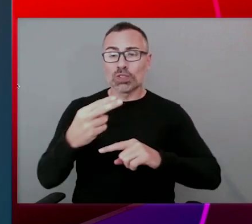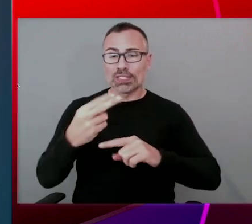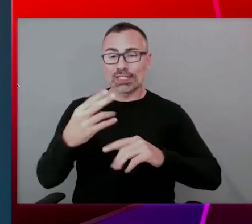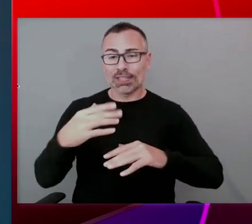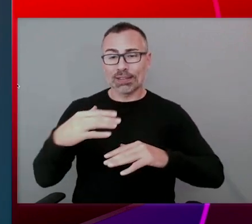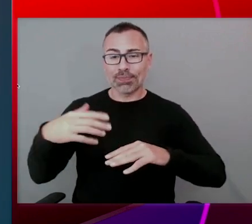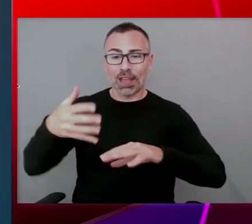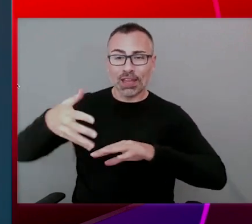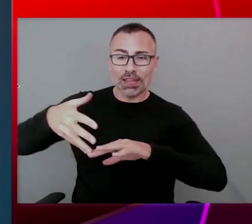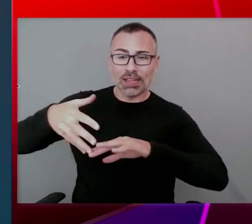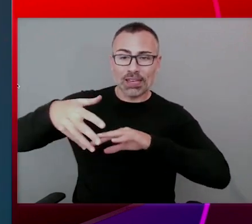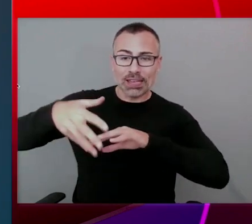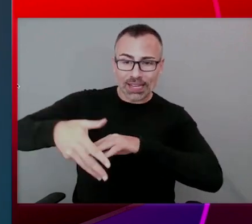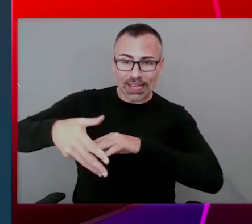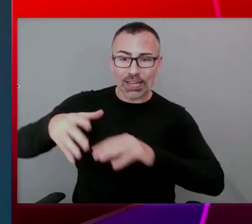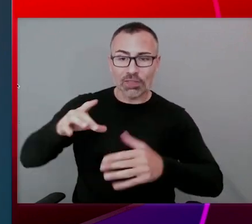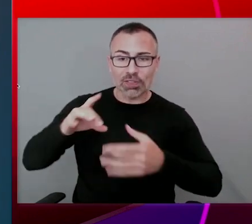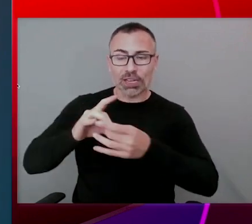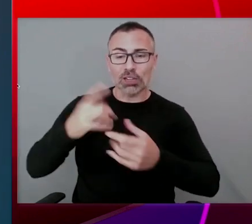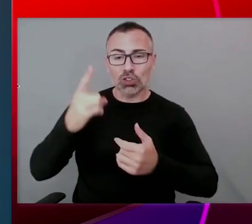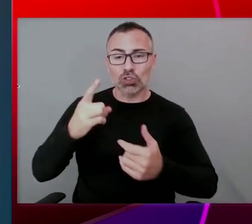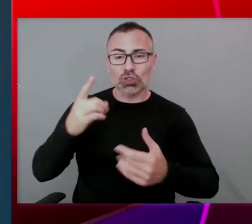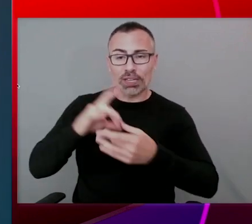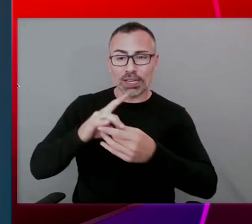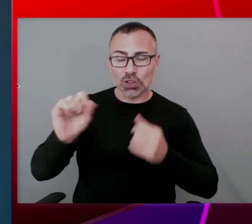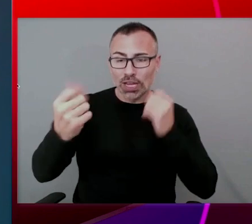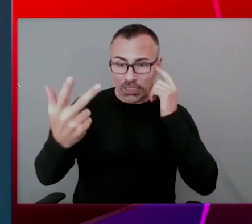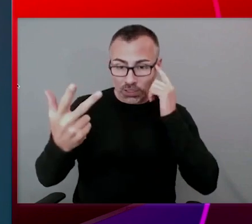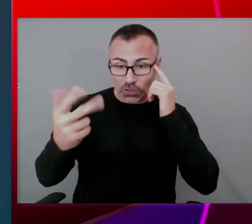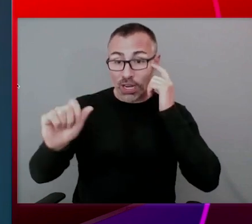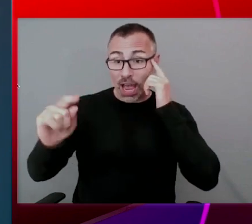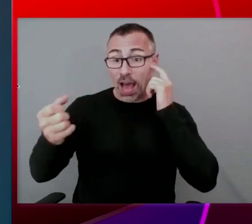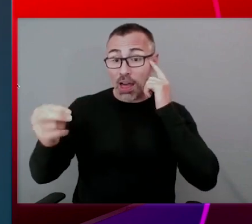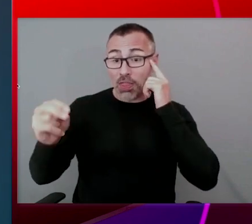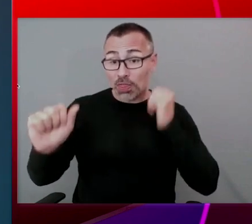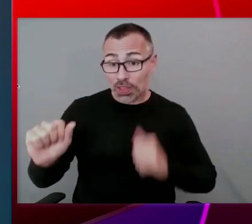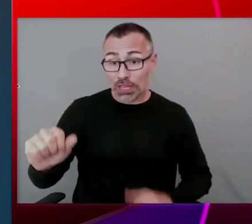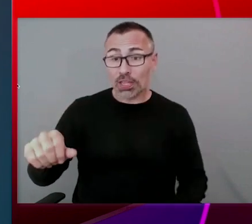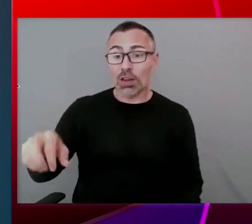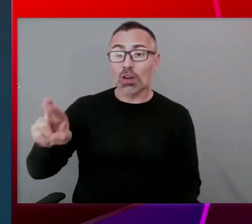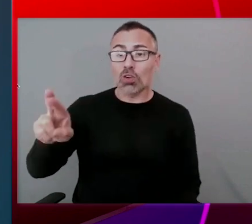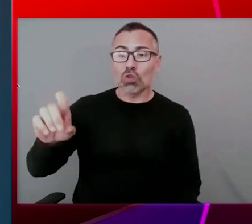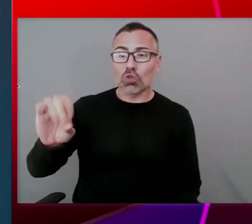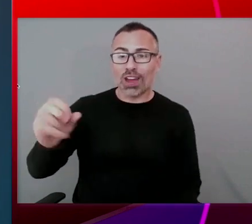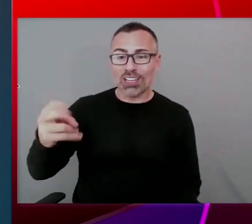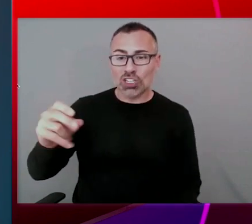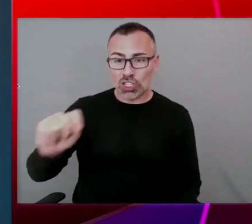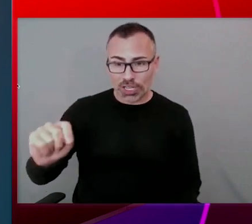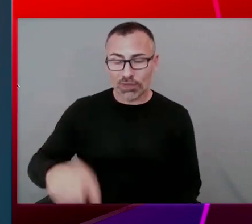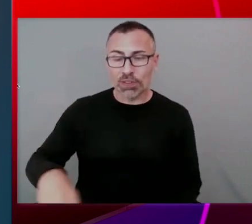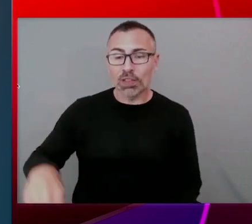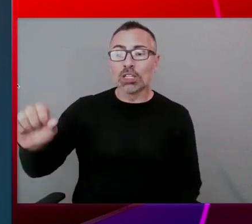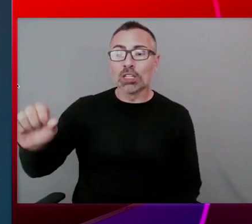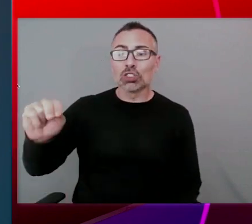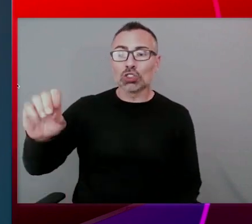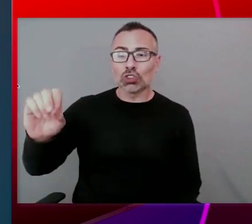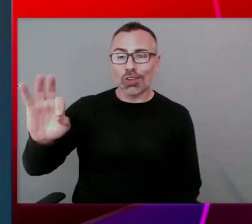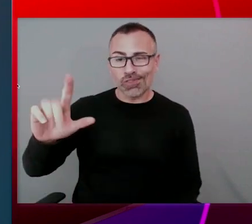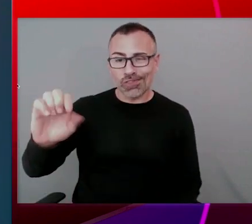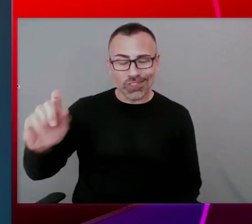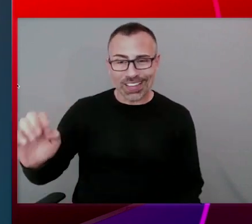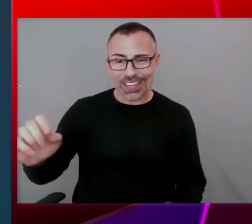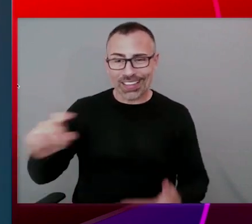to data sources like S3, Athena, Redshift, Databricks, Snowflake, just out of the box without using other